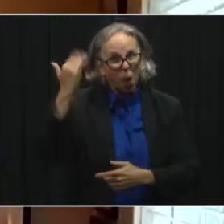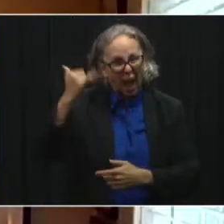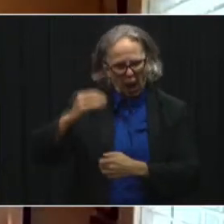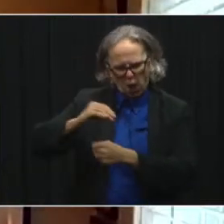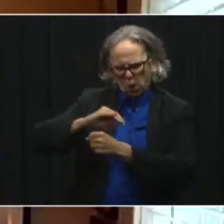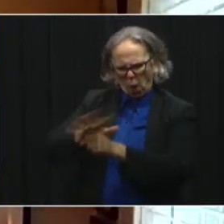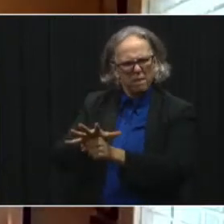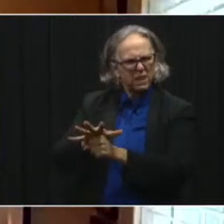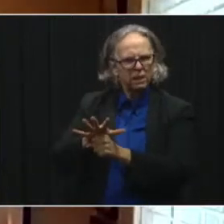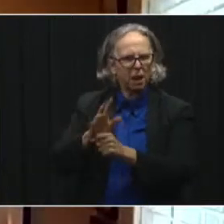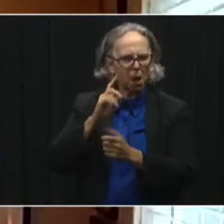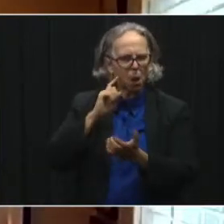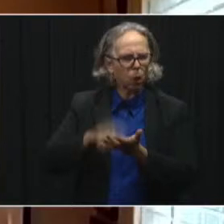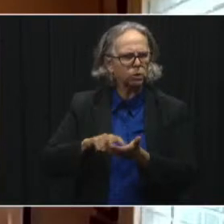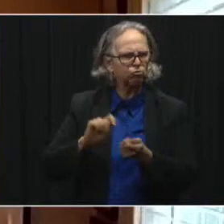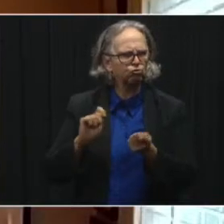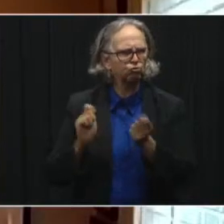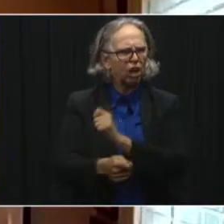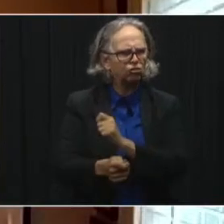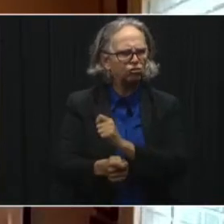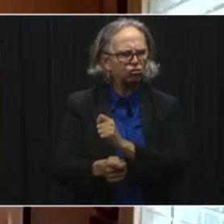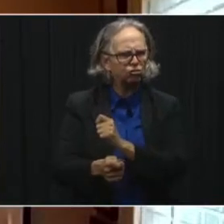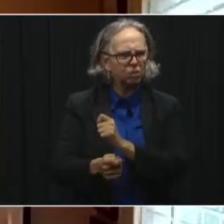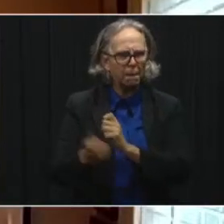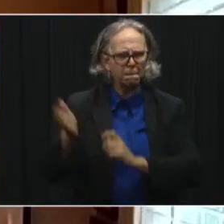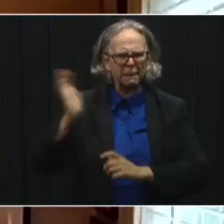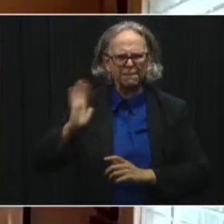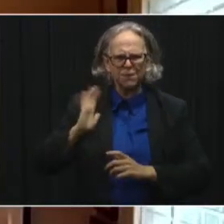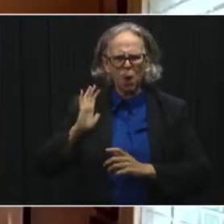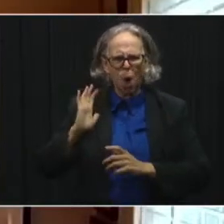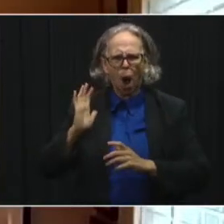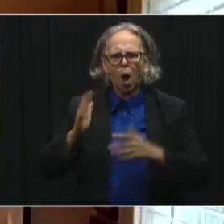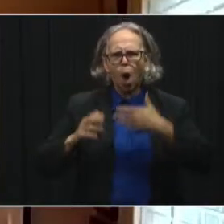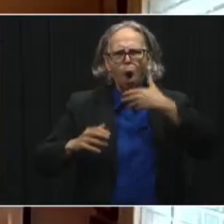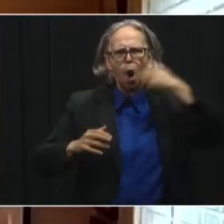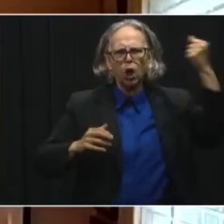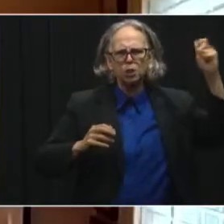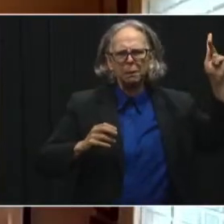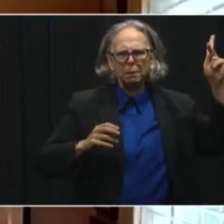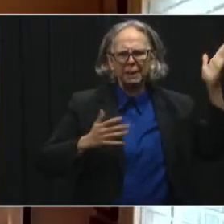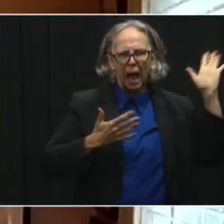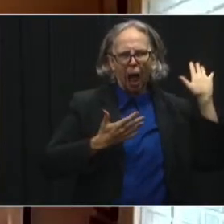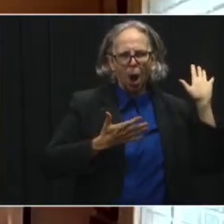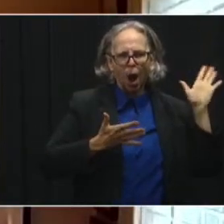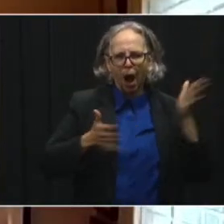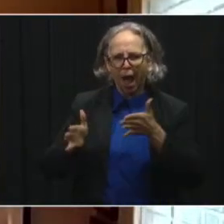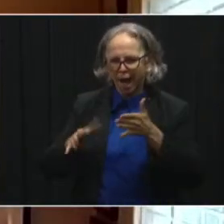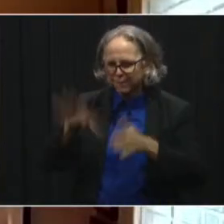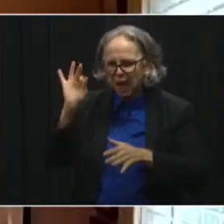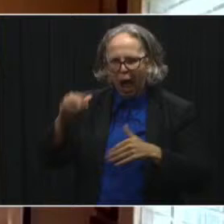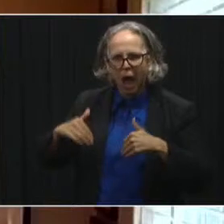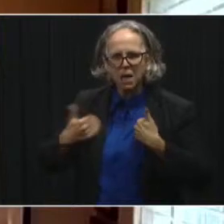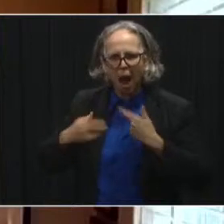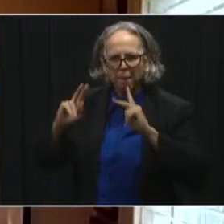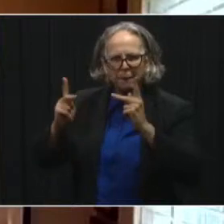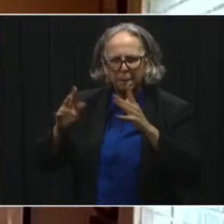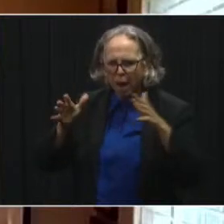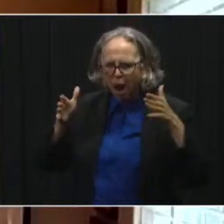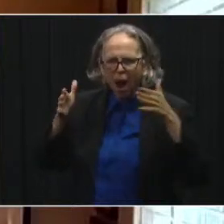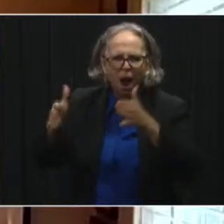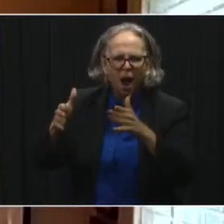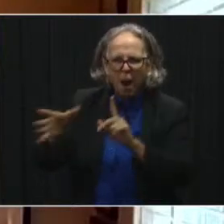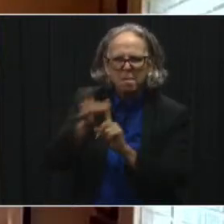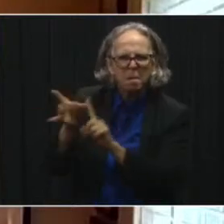younger Ohioans who aren't vaccinated very sick. Don't become a statistic when there is a